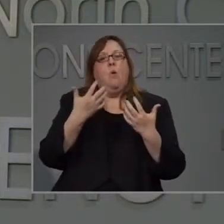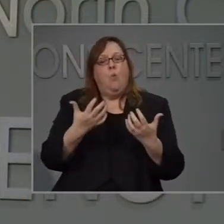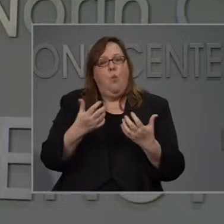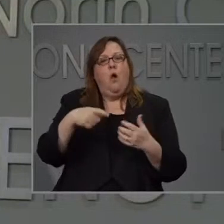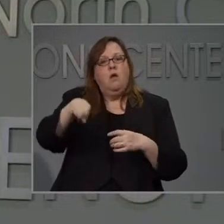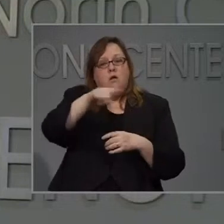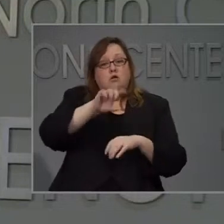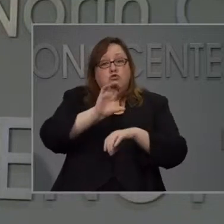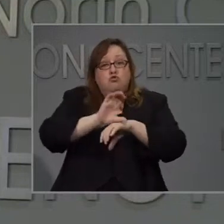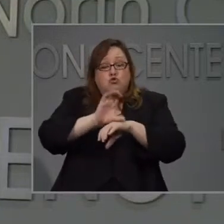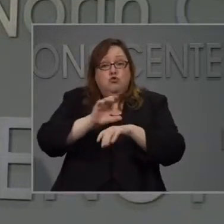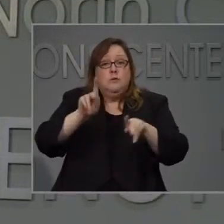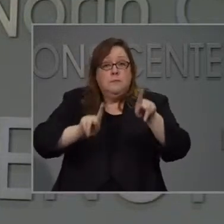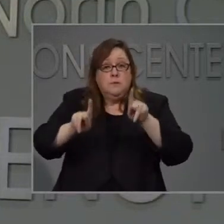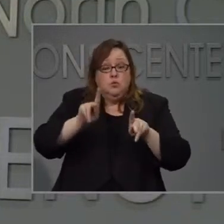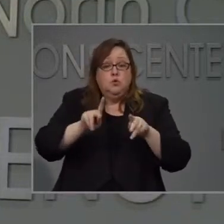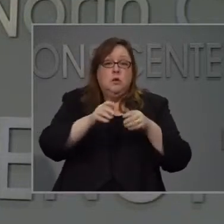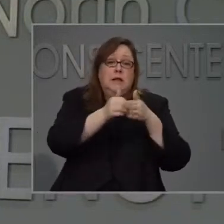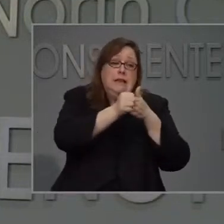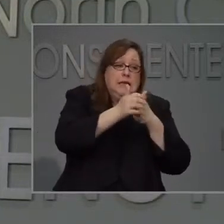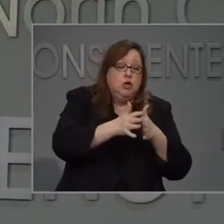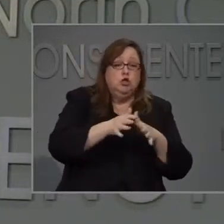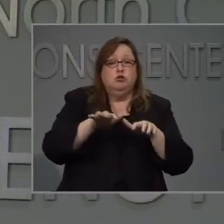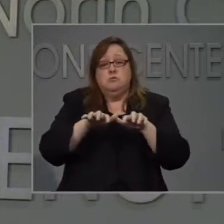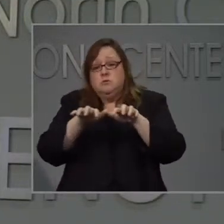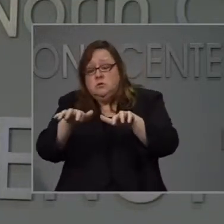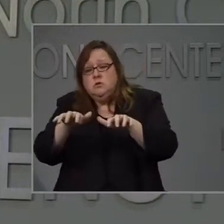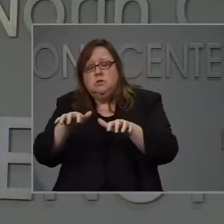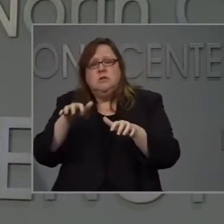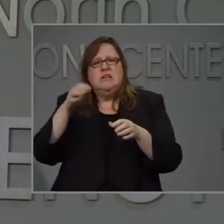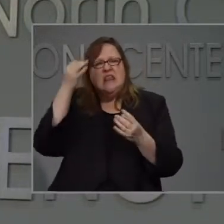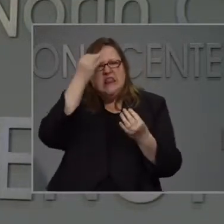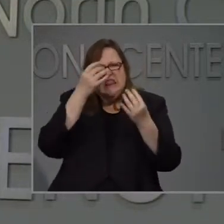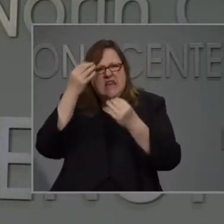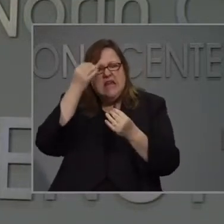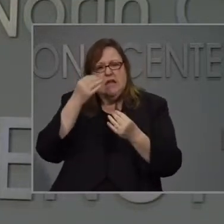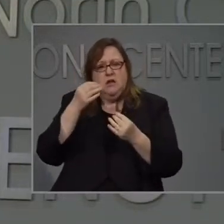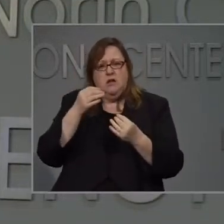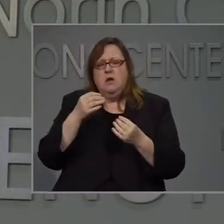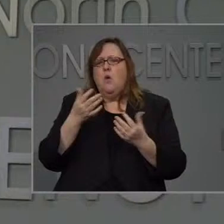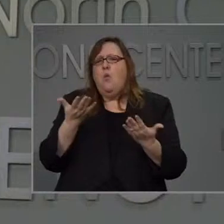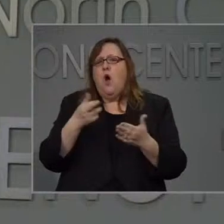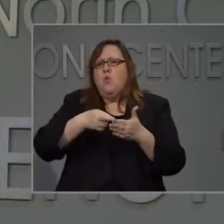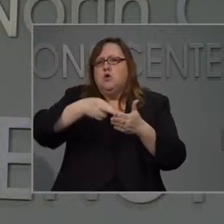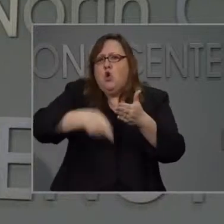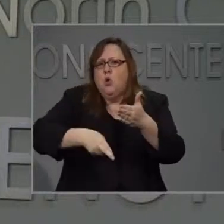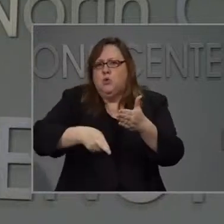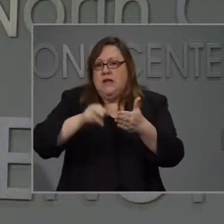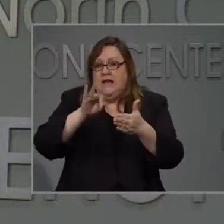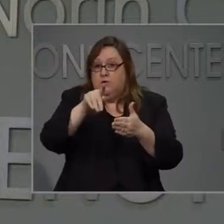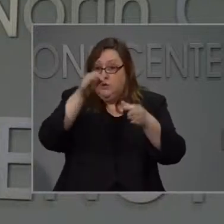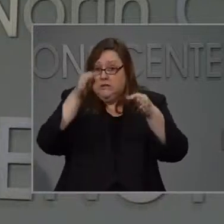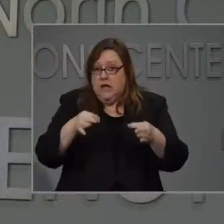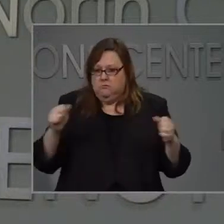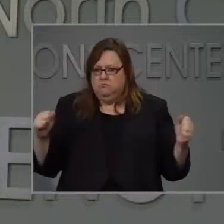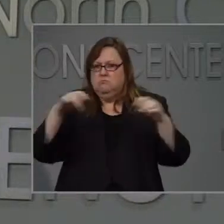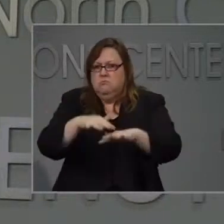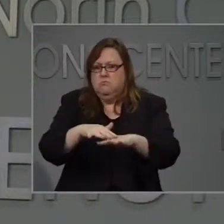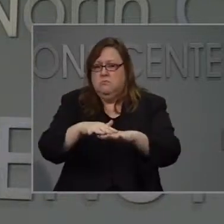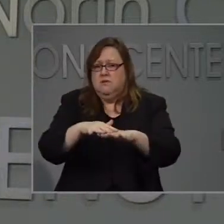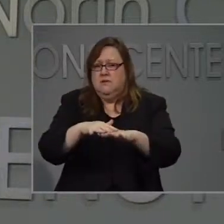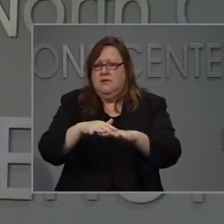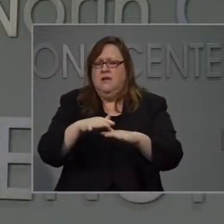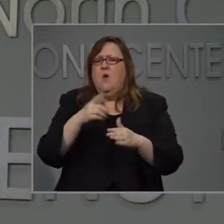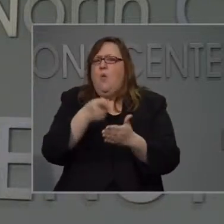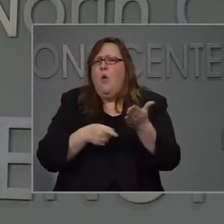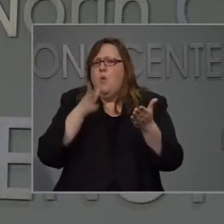indoor worship service might do to members of that congregation in spreading the virus. We know